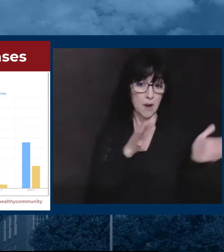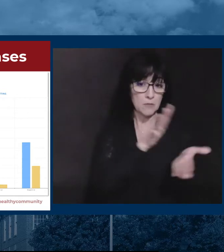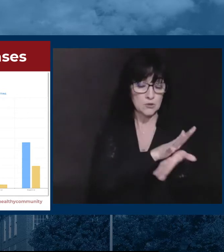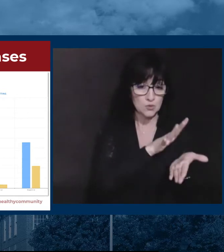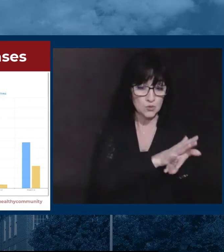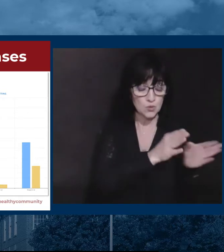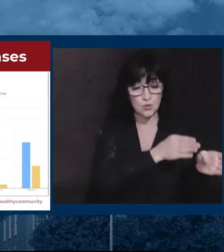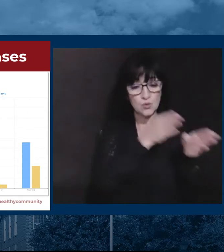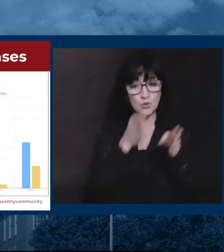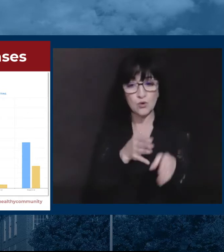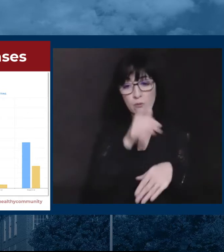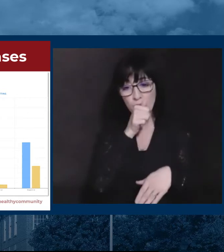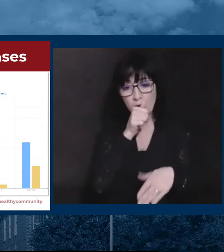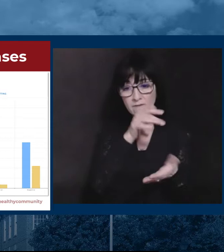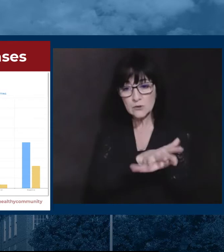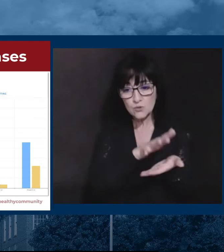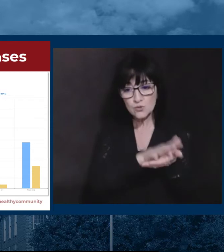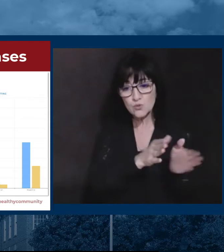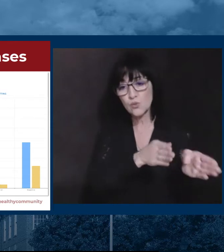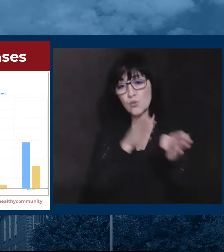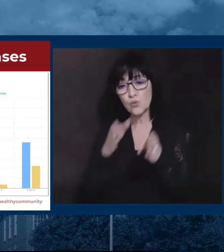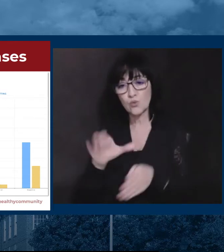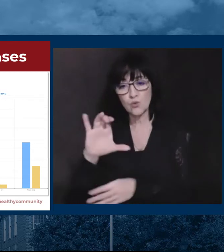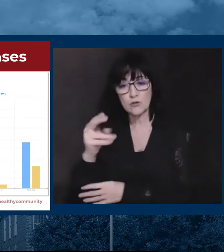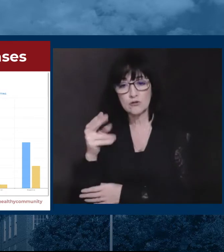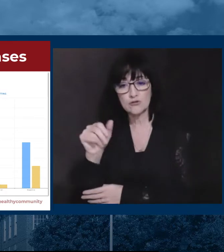or private. It tells you the